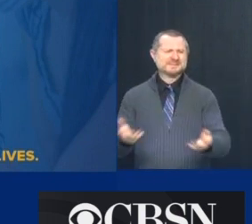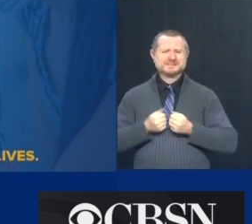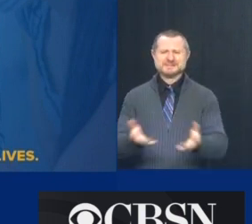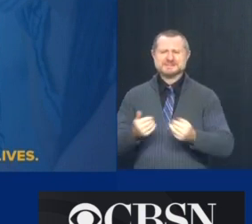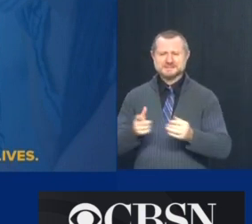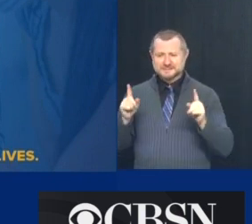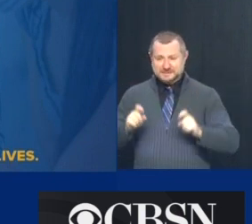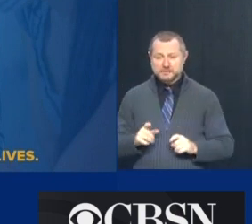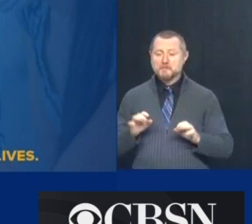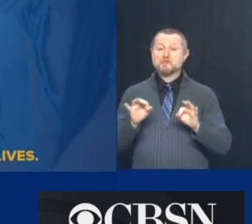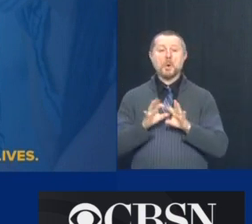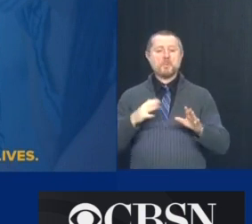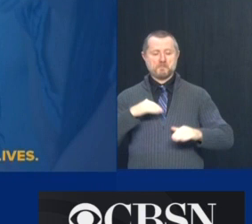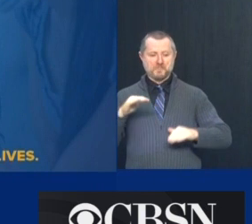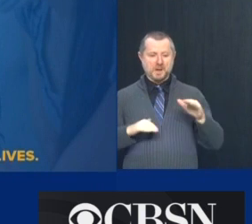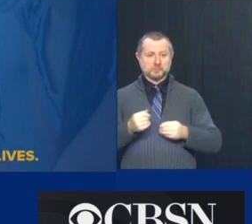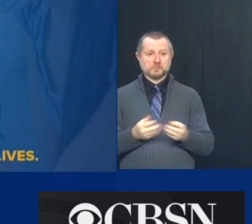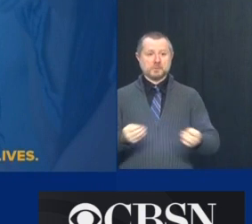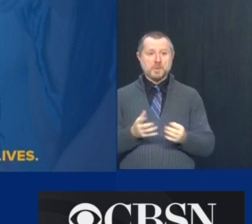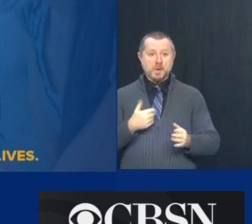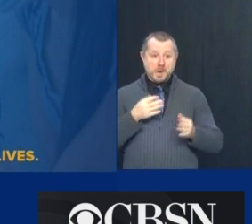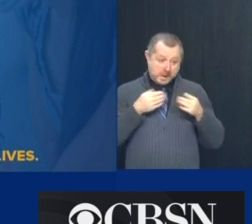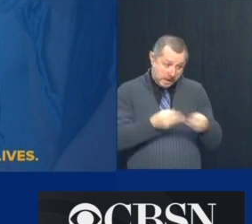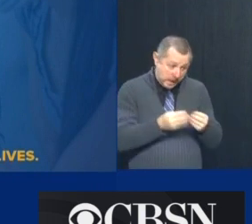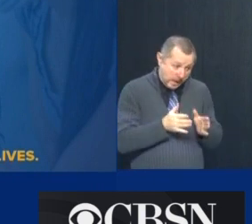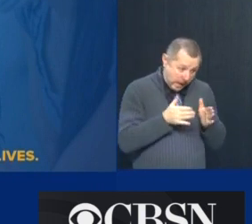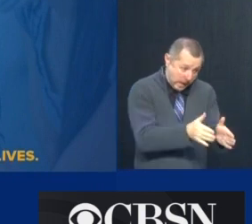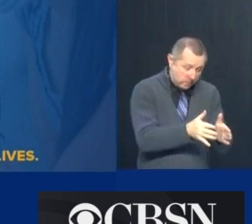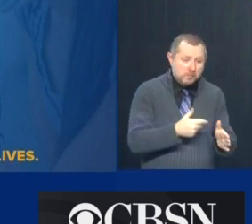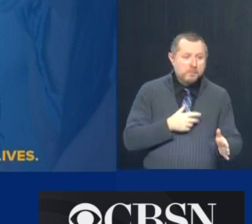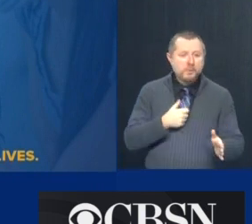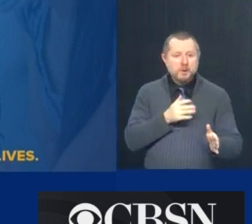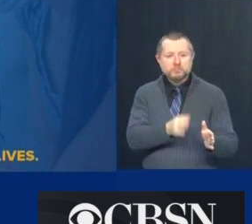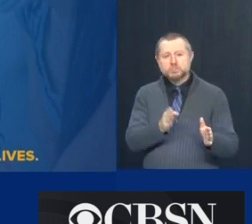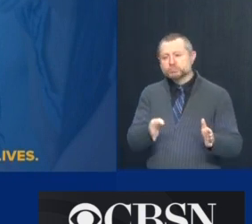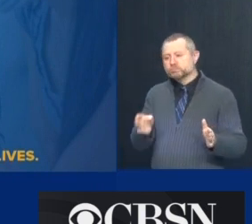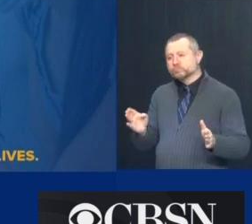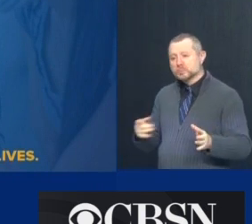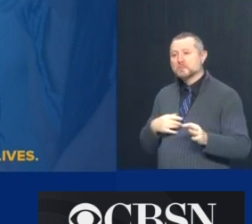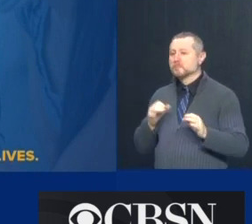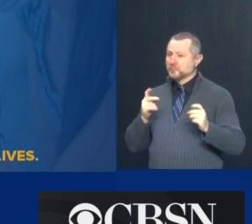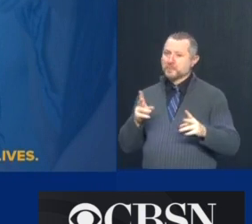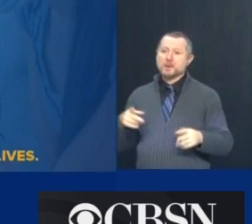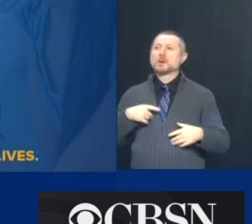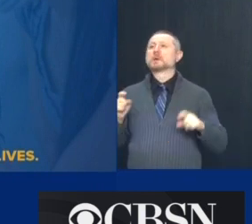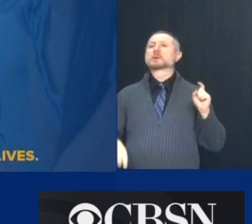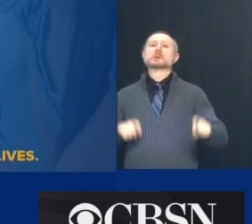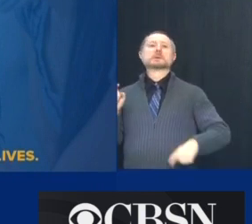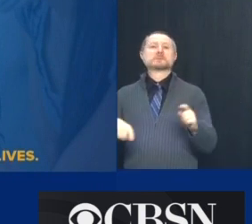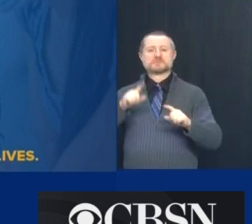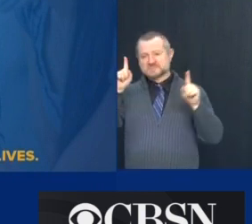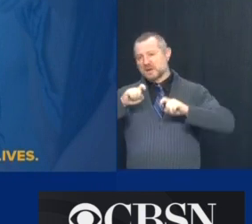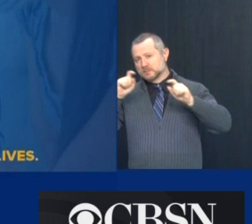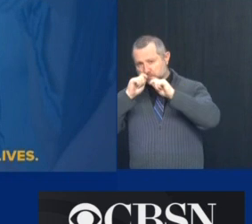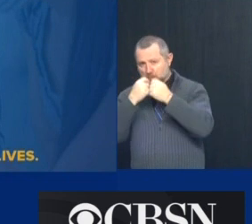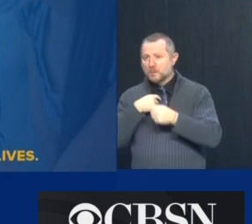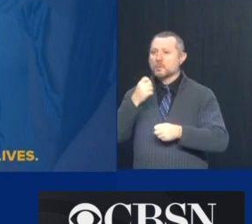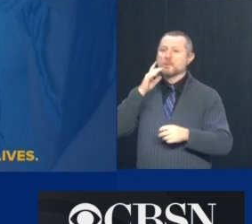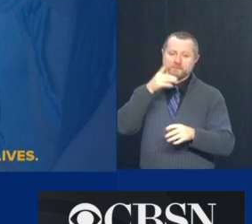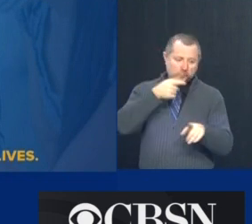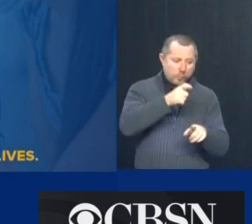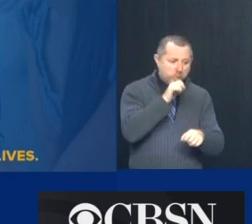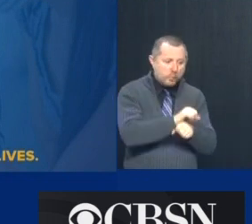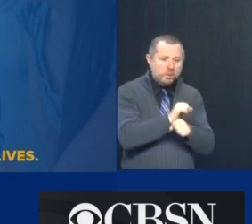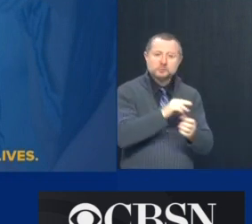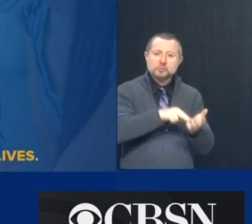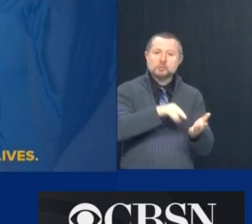distribution. We're trying to serve a lot of needs in a lot of populations. We have to test healthcare workers. We have to test the